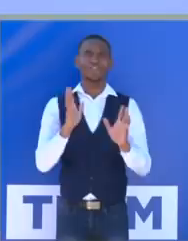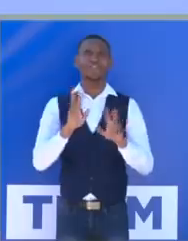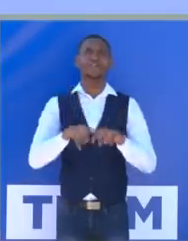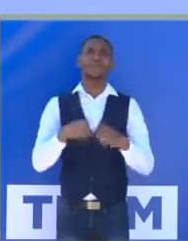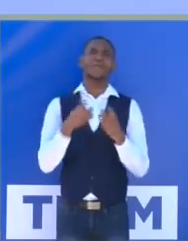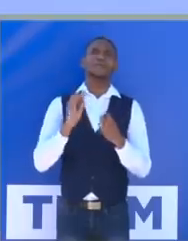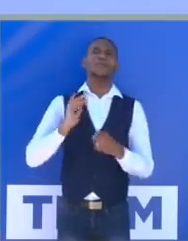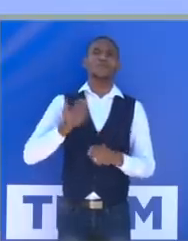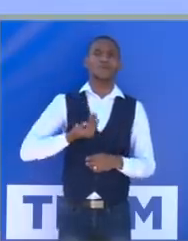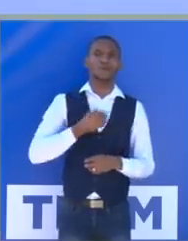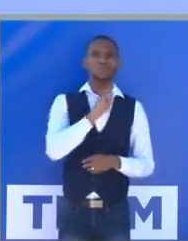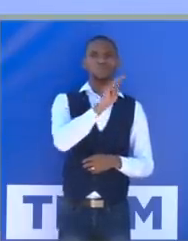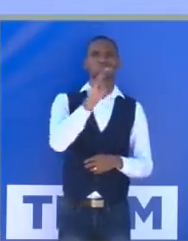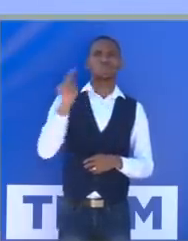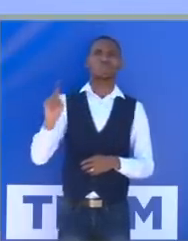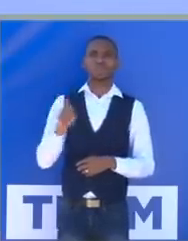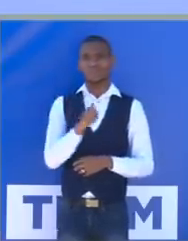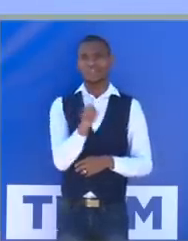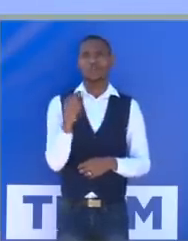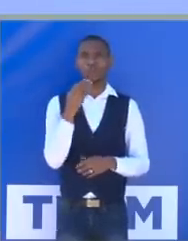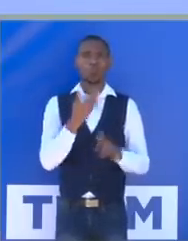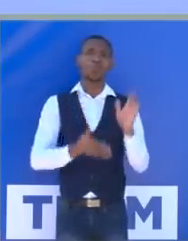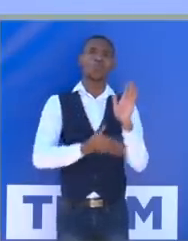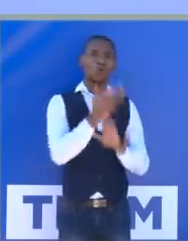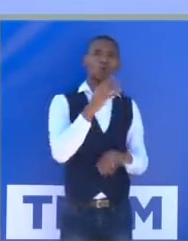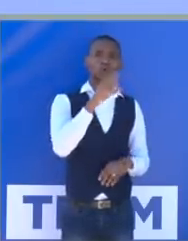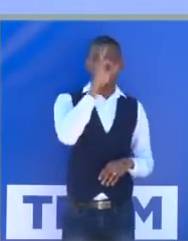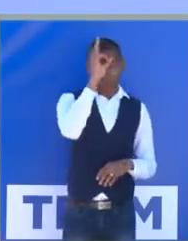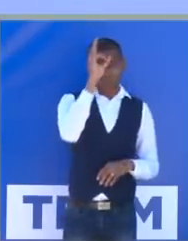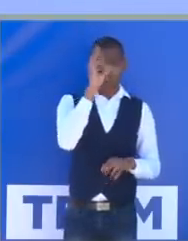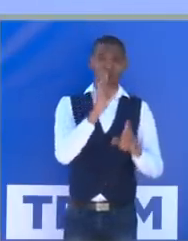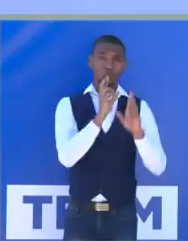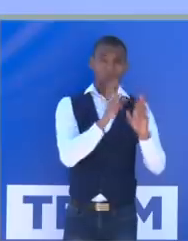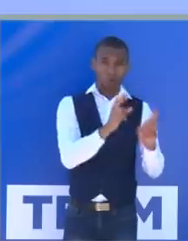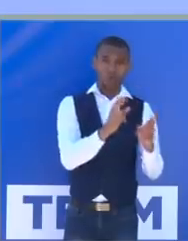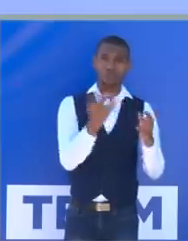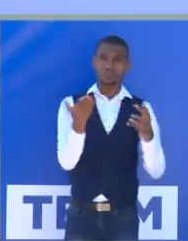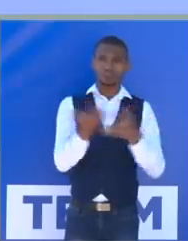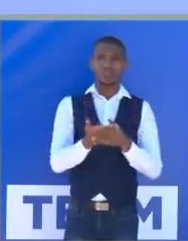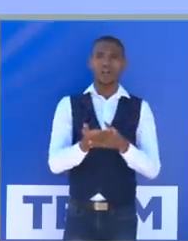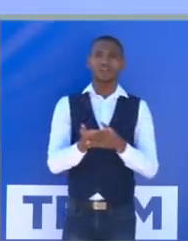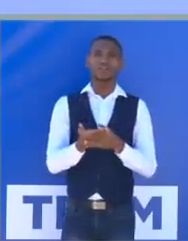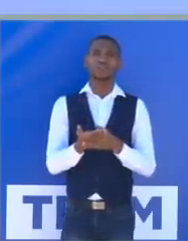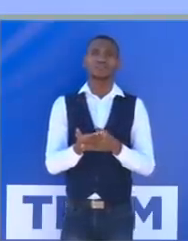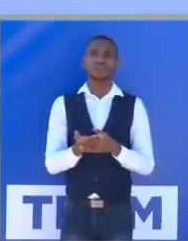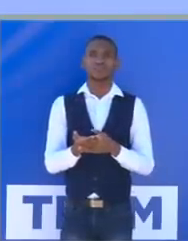And those are the ones who actually go to the police station to report the crime.